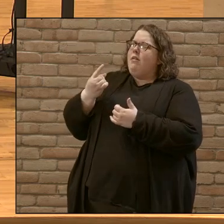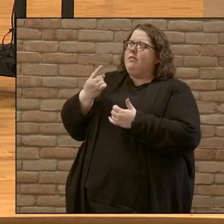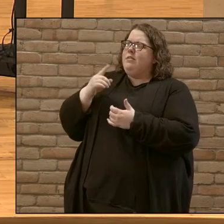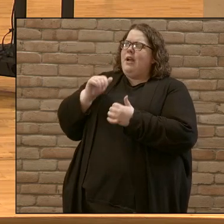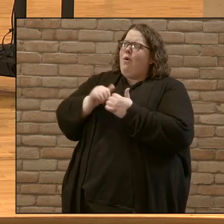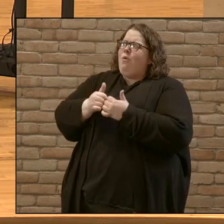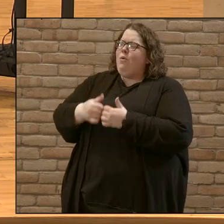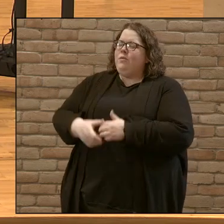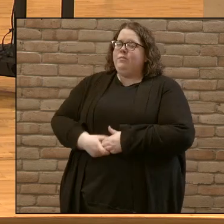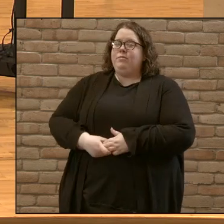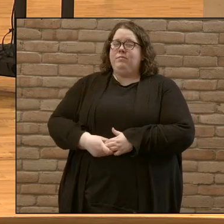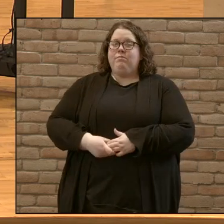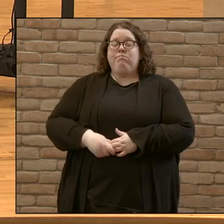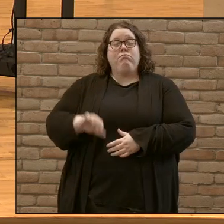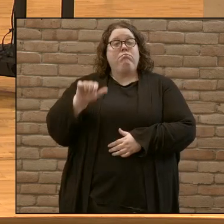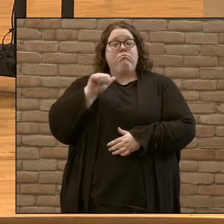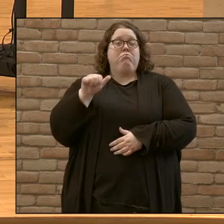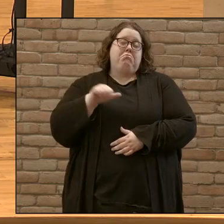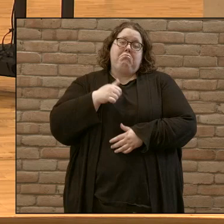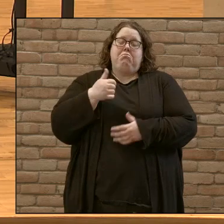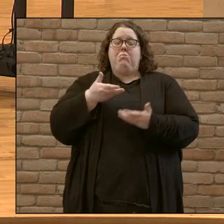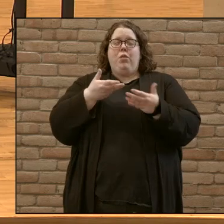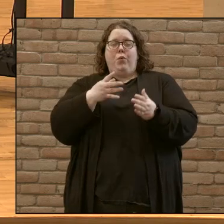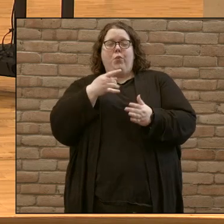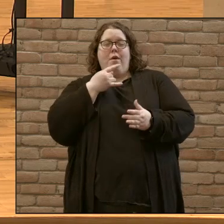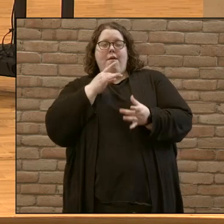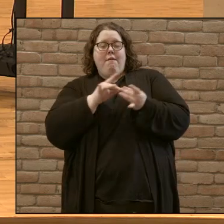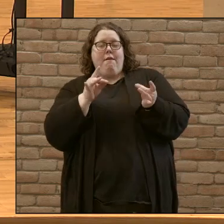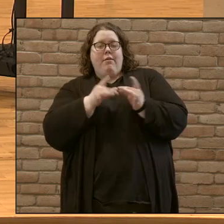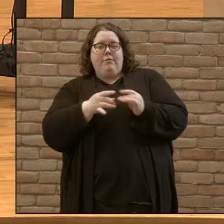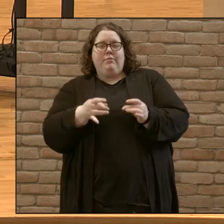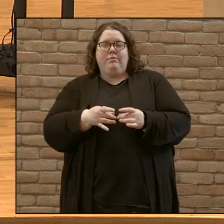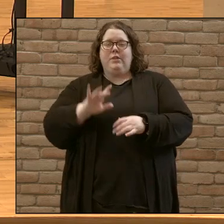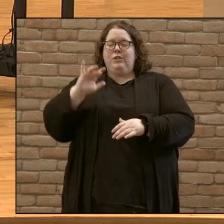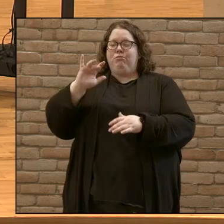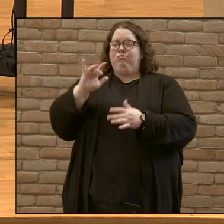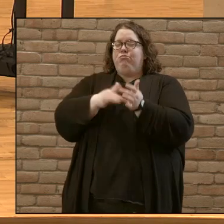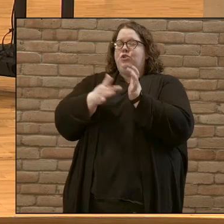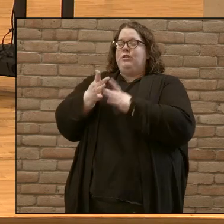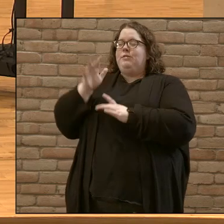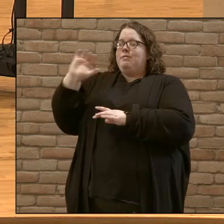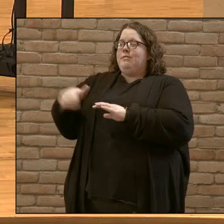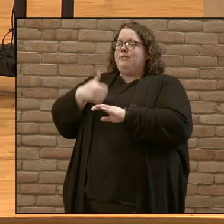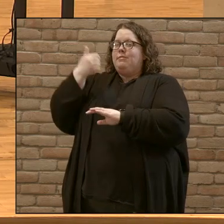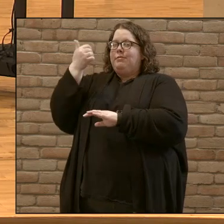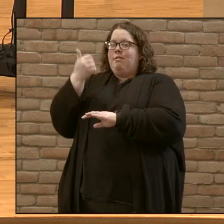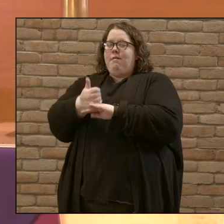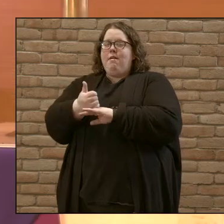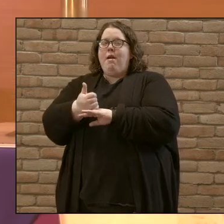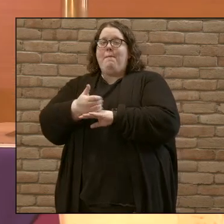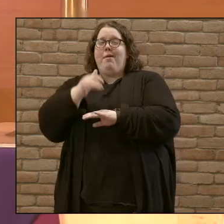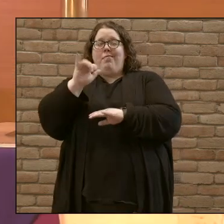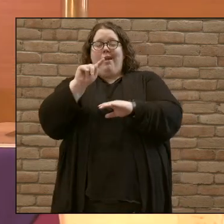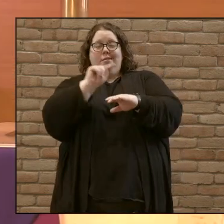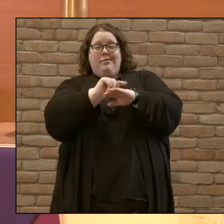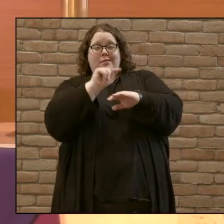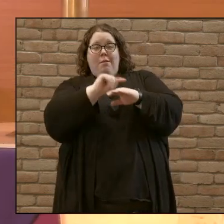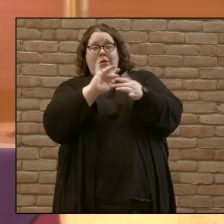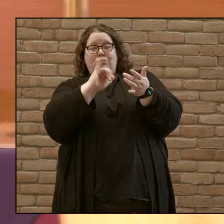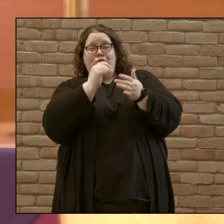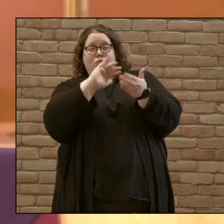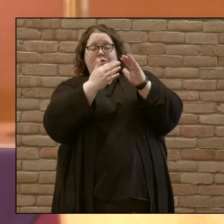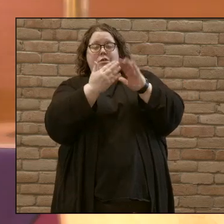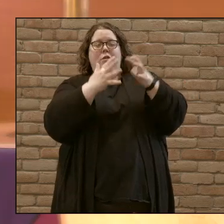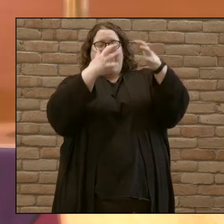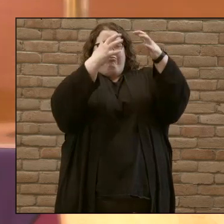words, Jesus had set the stage for the destruction of the temple in Jerusalem. And it hadn't happened,